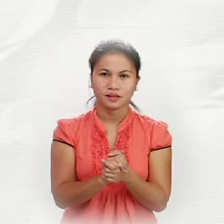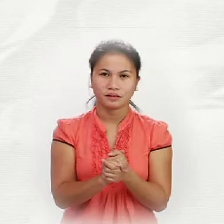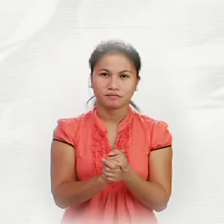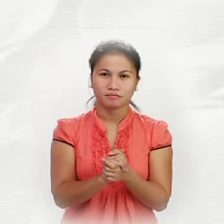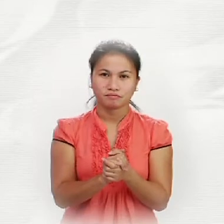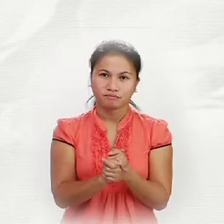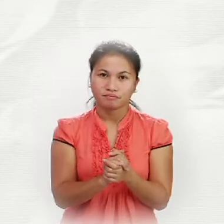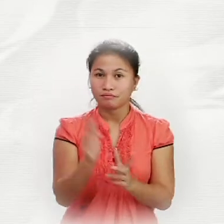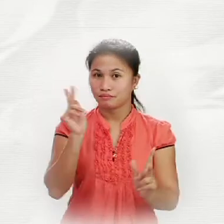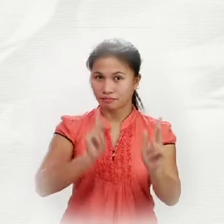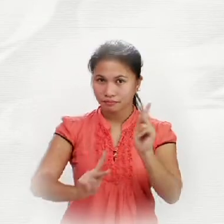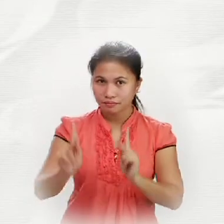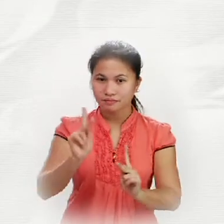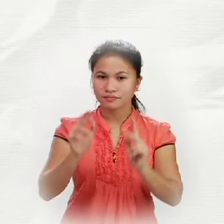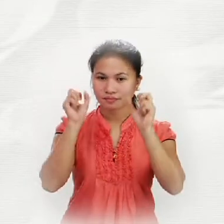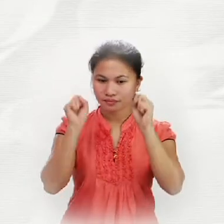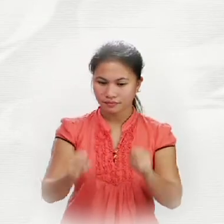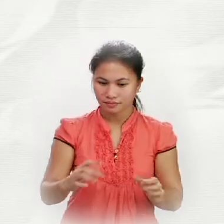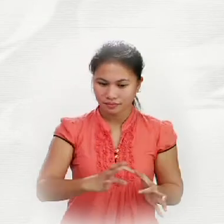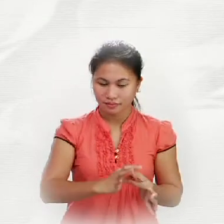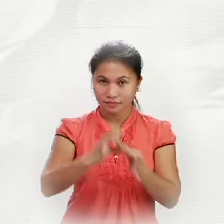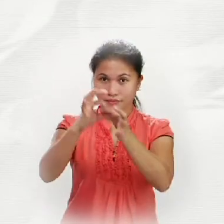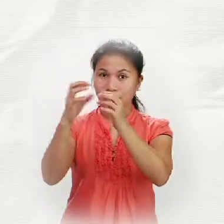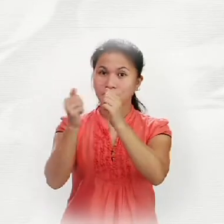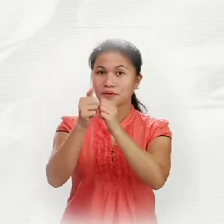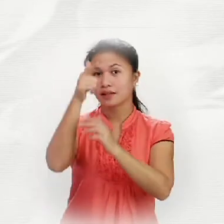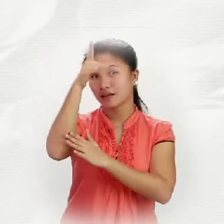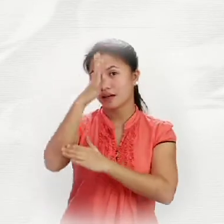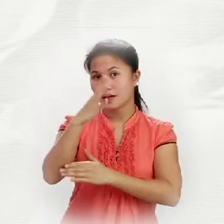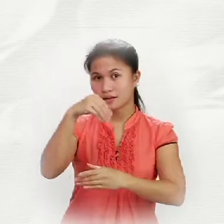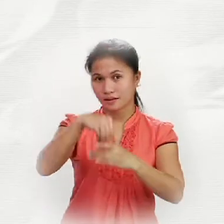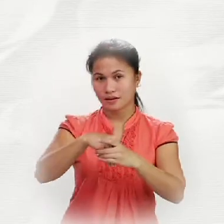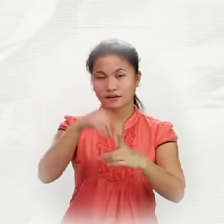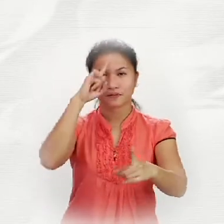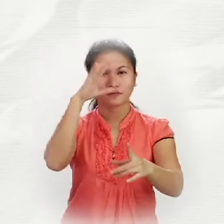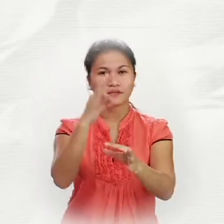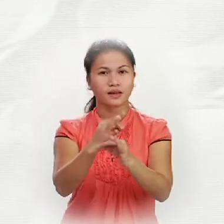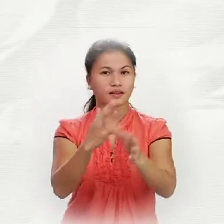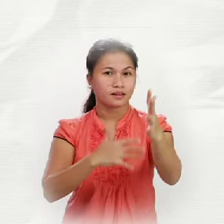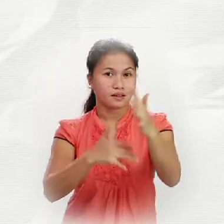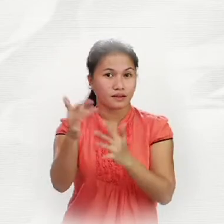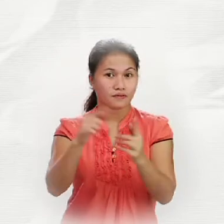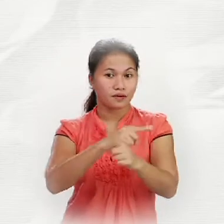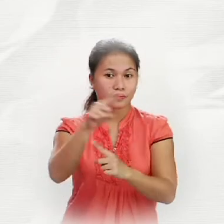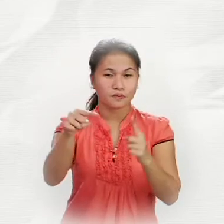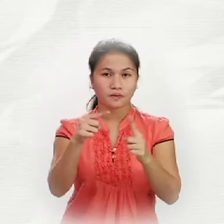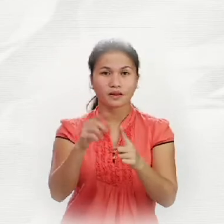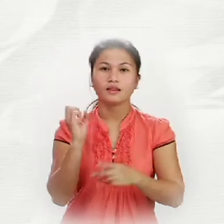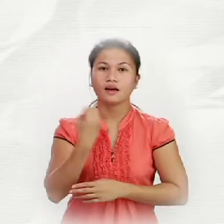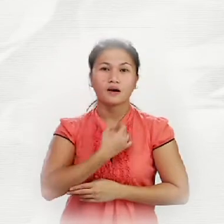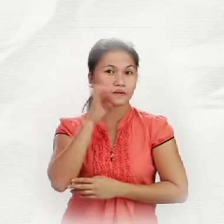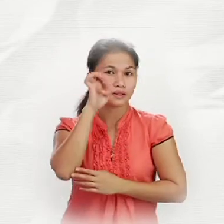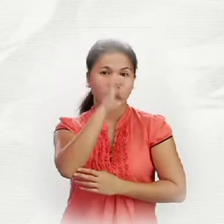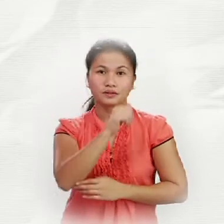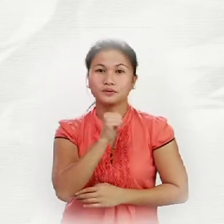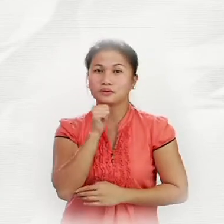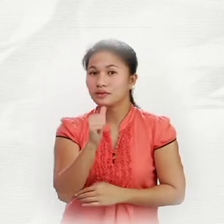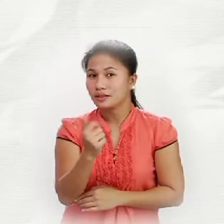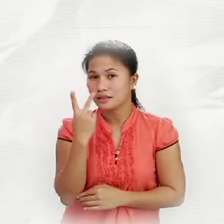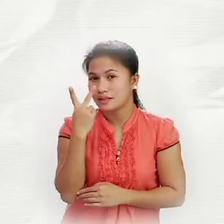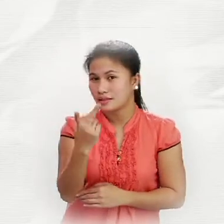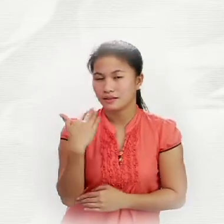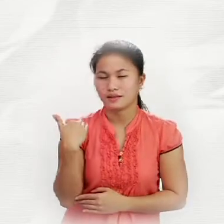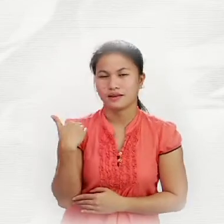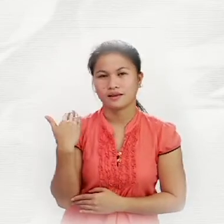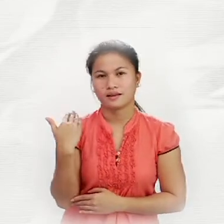So people can be connected with God in faith even when our eyes do not see